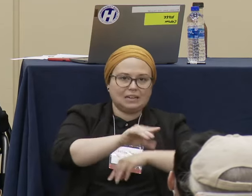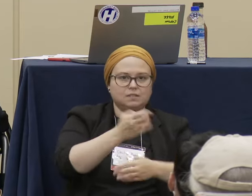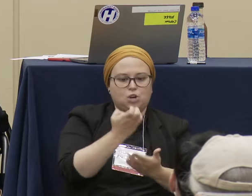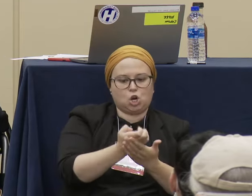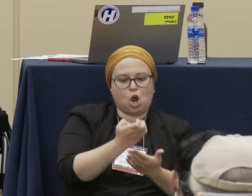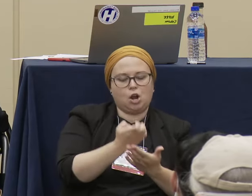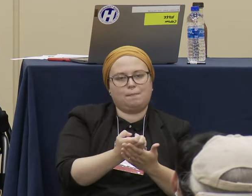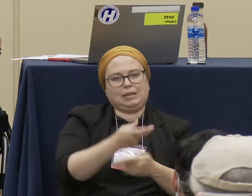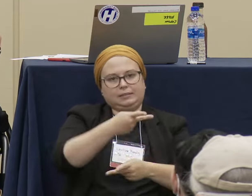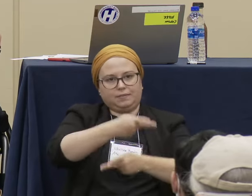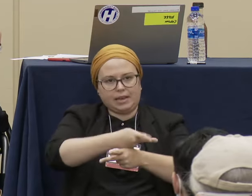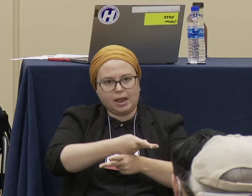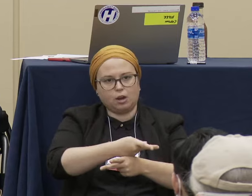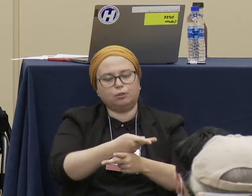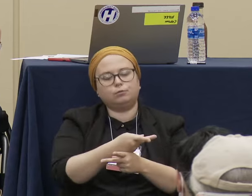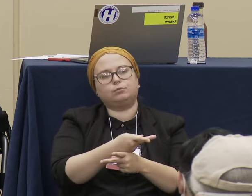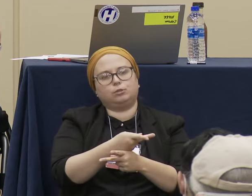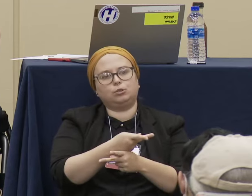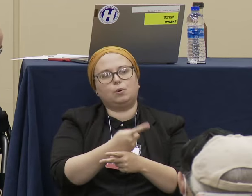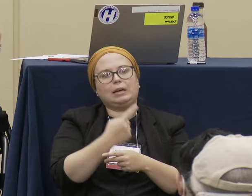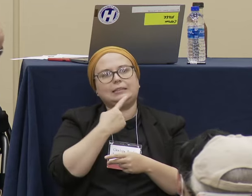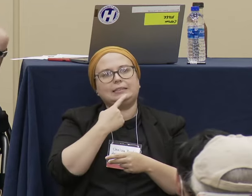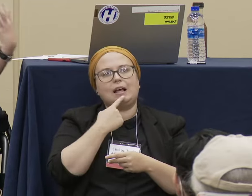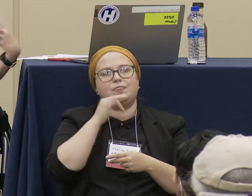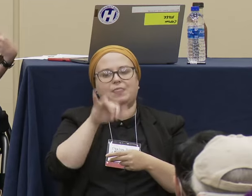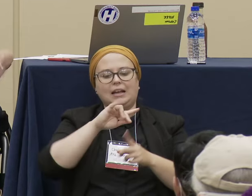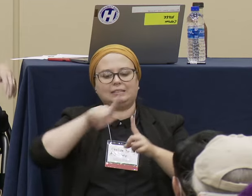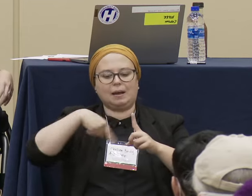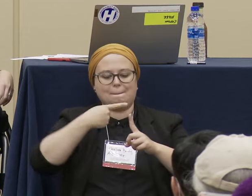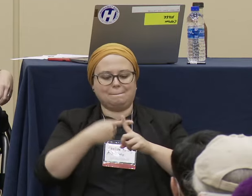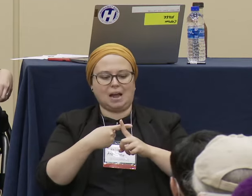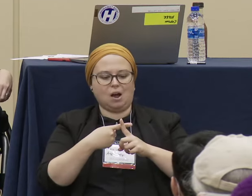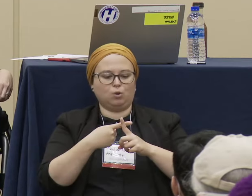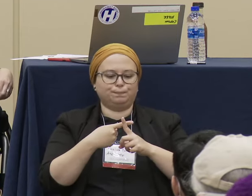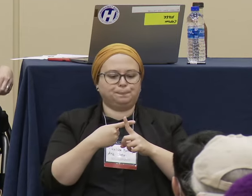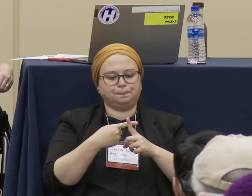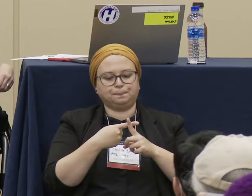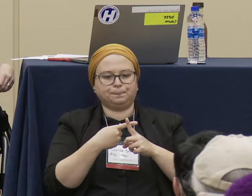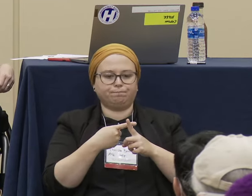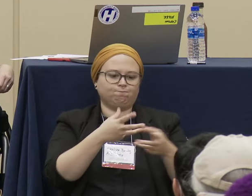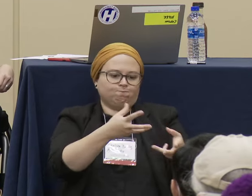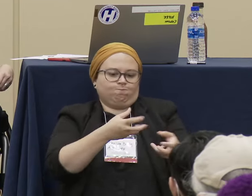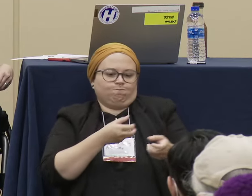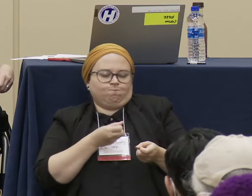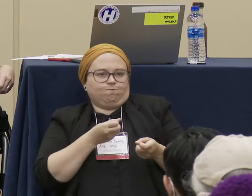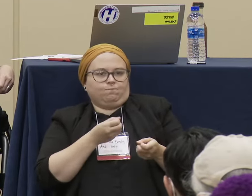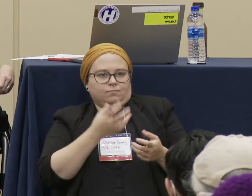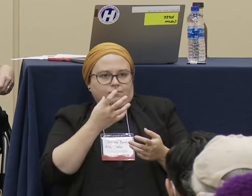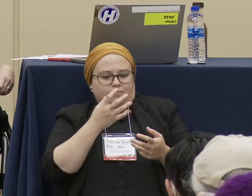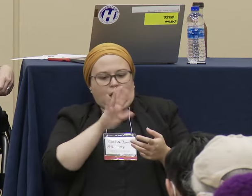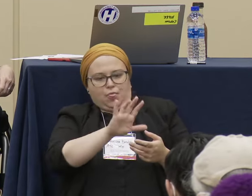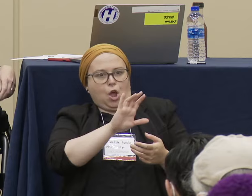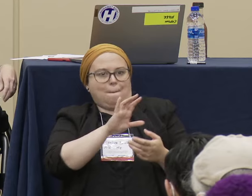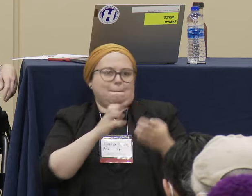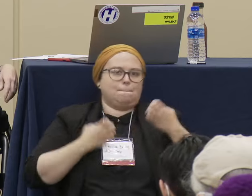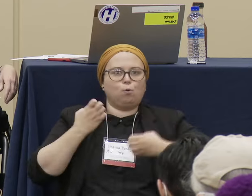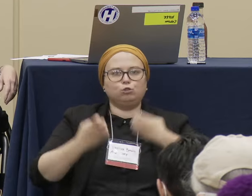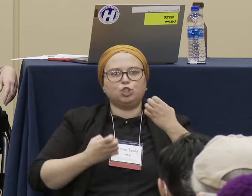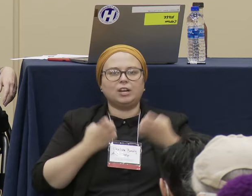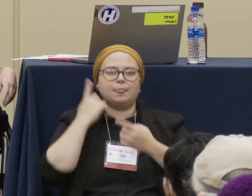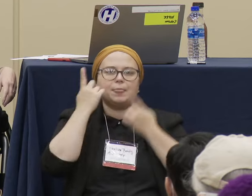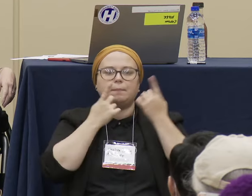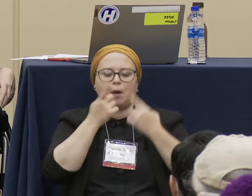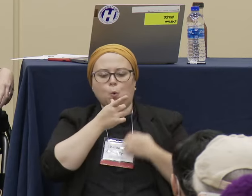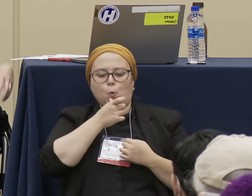about eliciting these, you know, kind of emotional registrars. and particularly, you know, thinking about who does